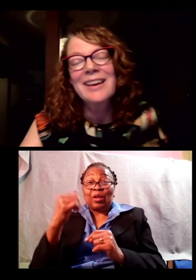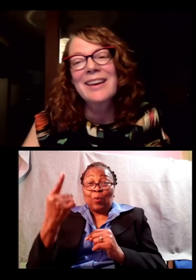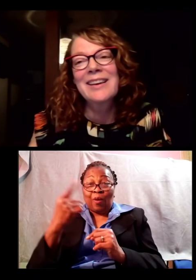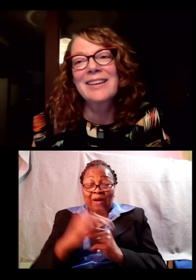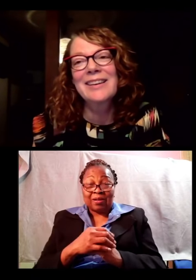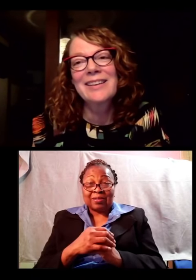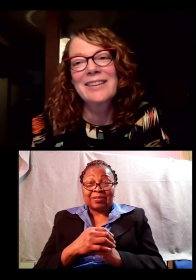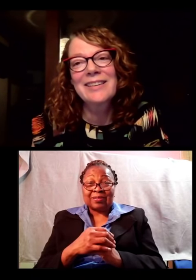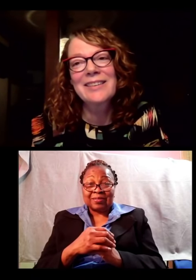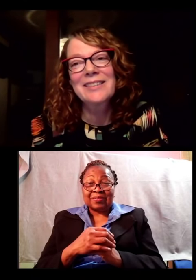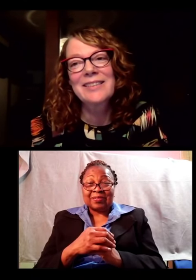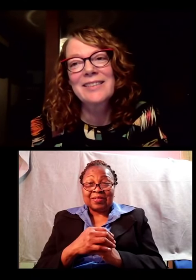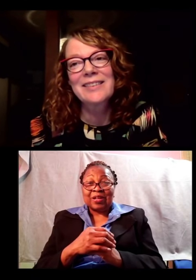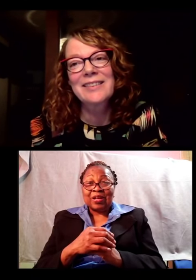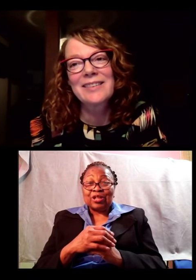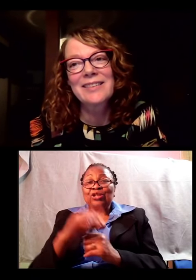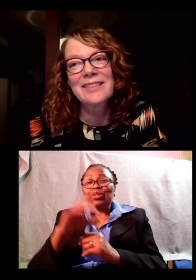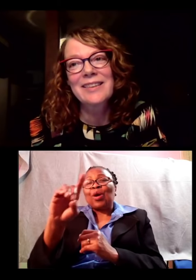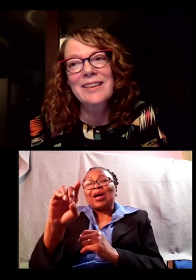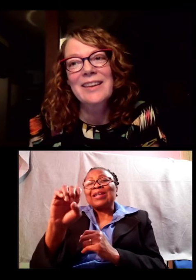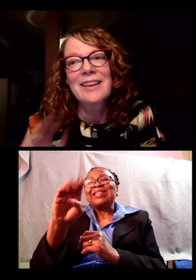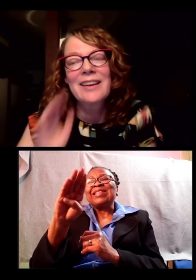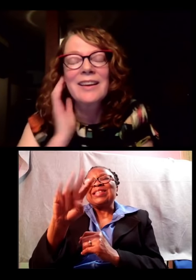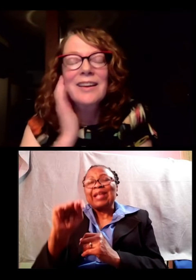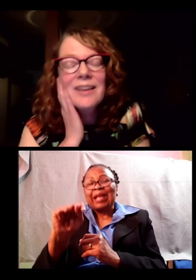So a debt is a memory.